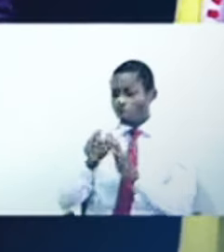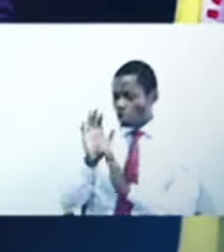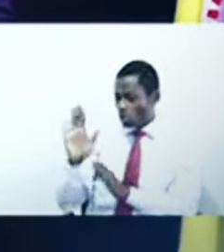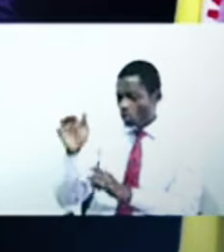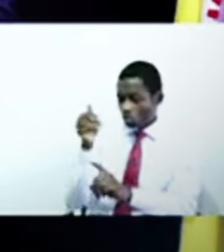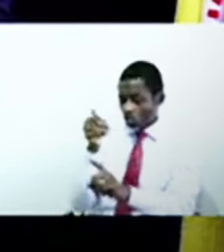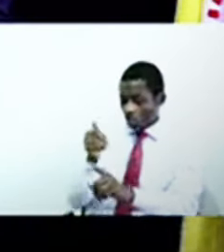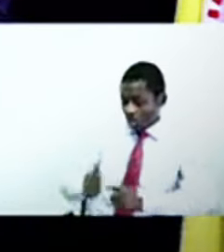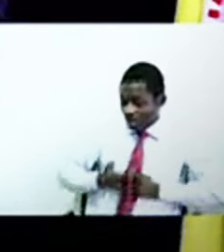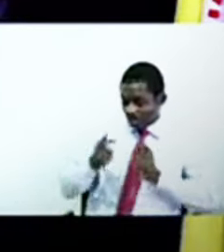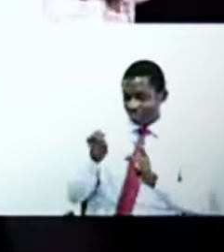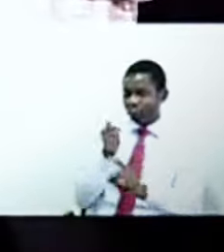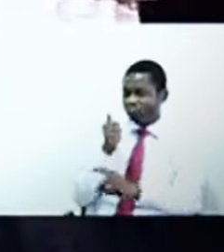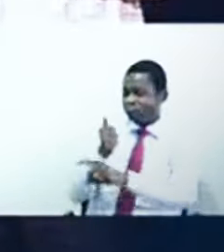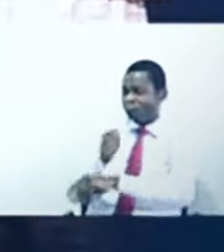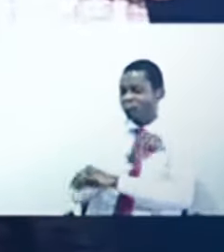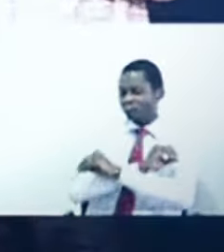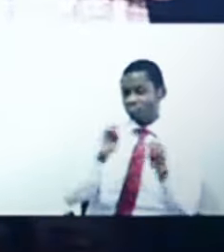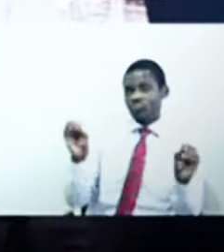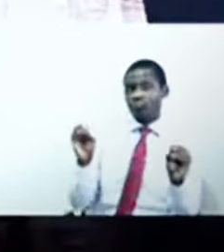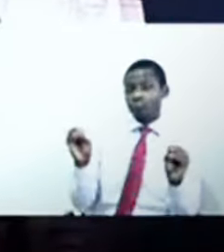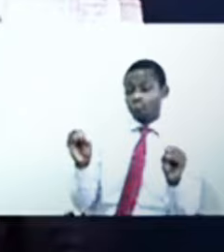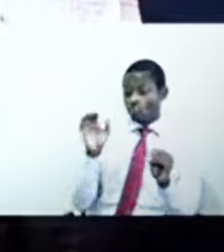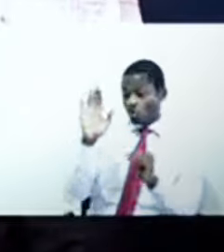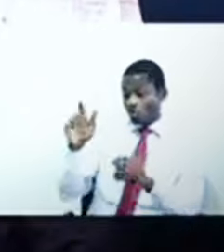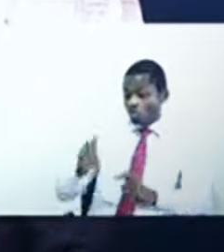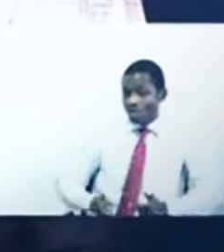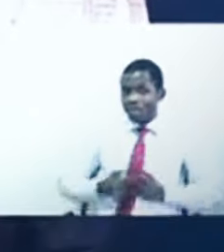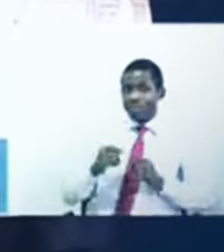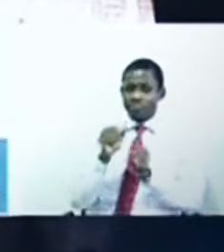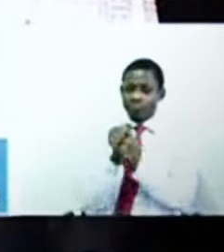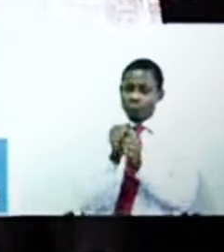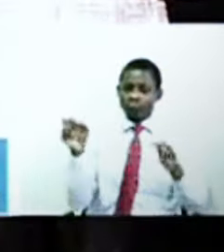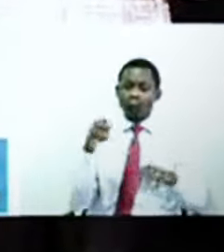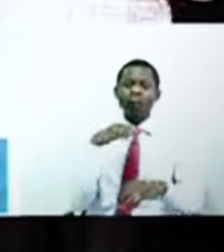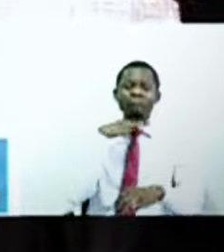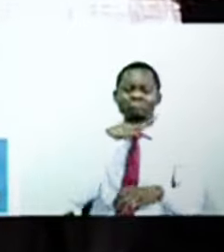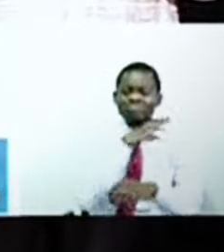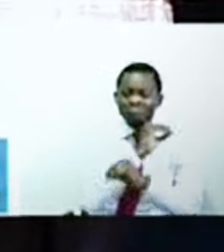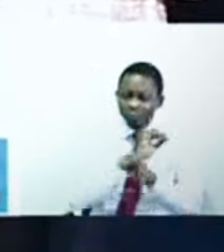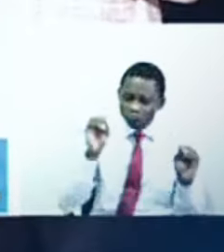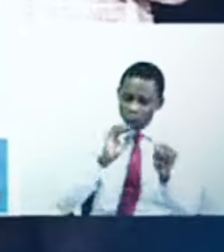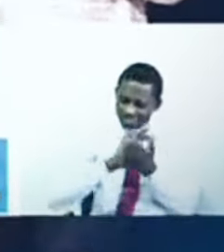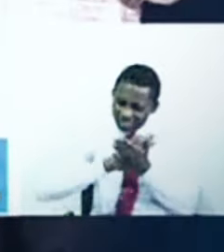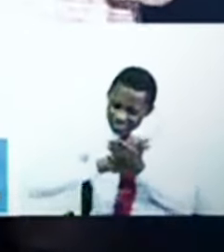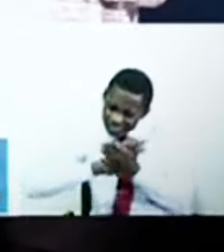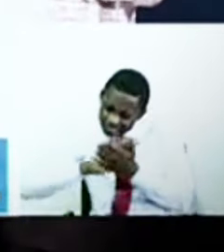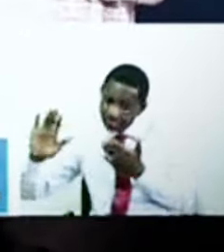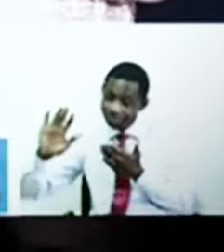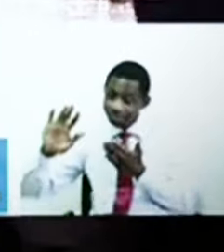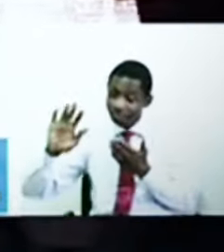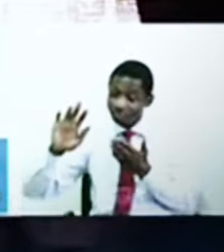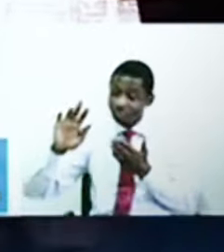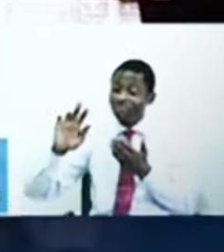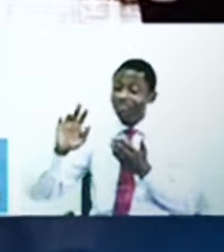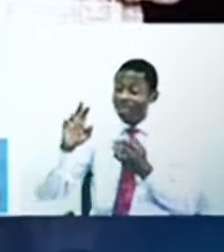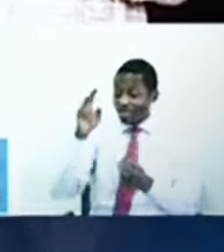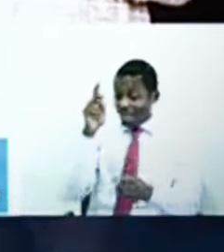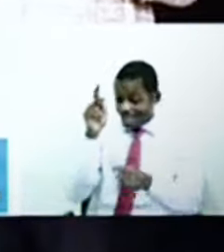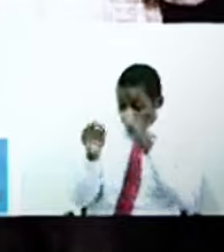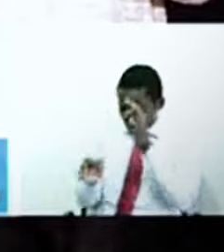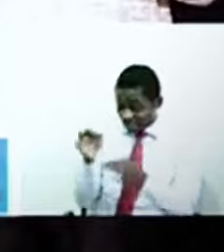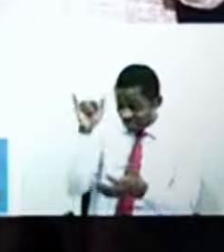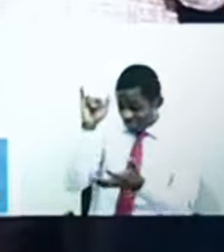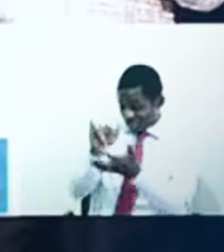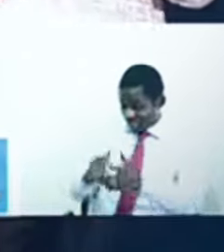A life without spots nor wrinkle. Or any such things in this